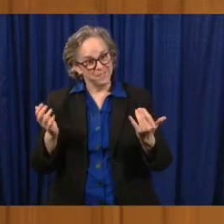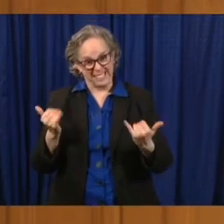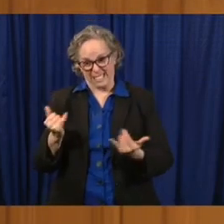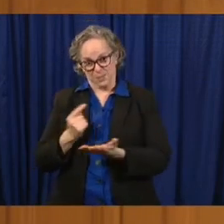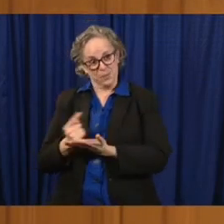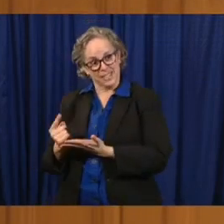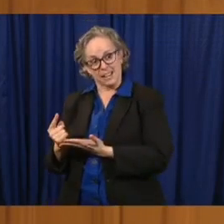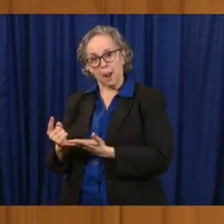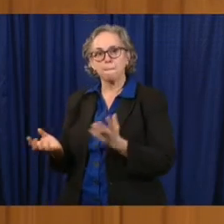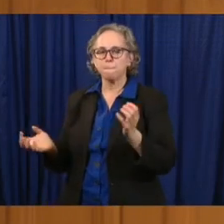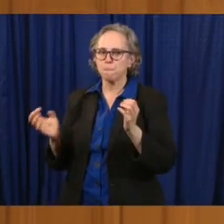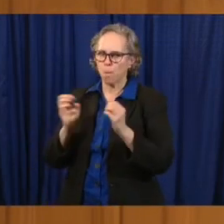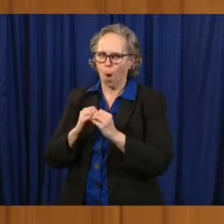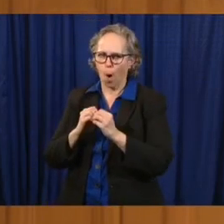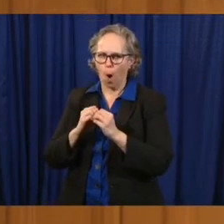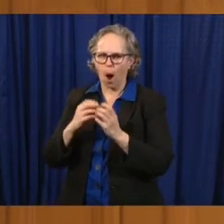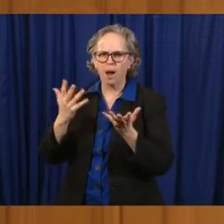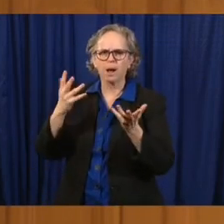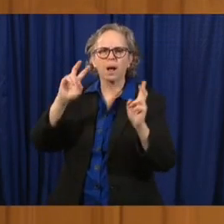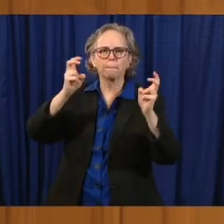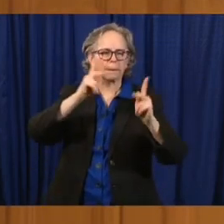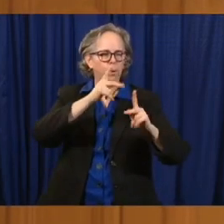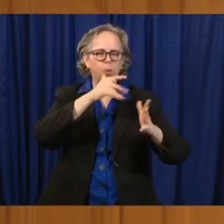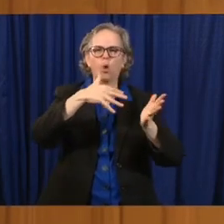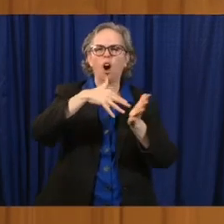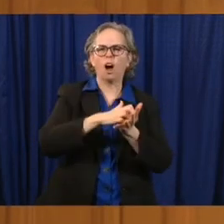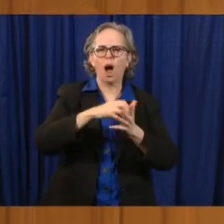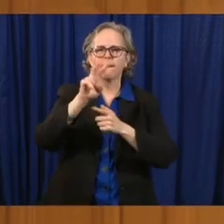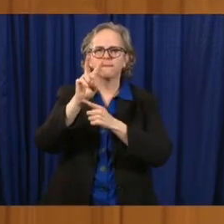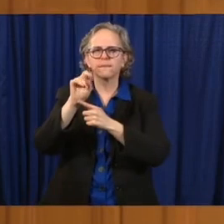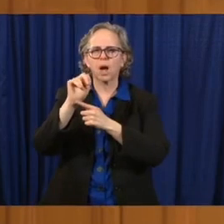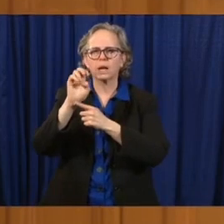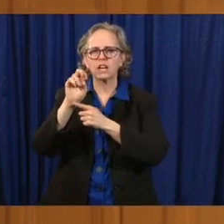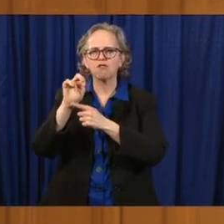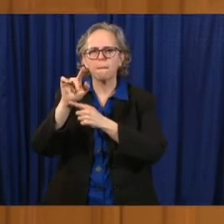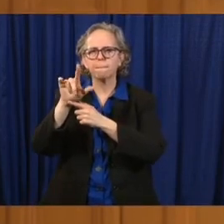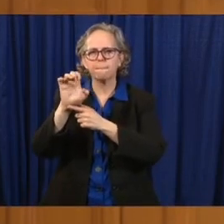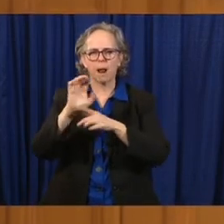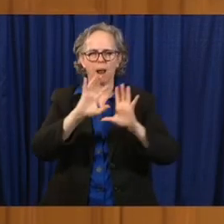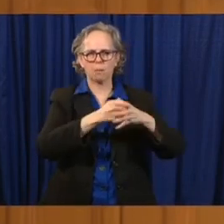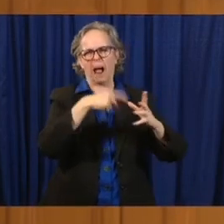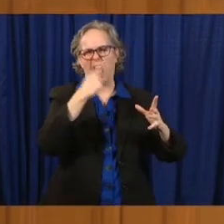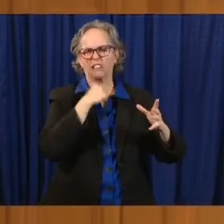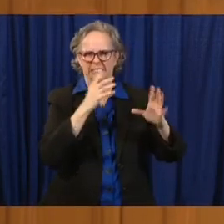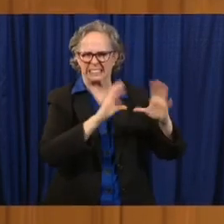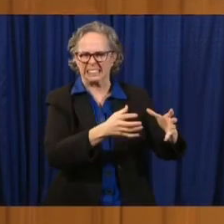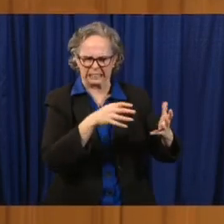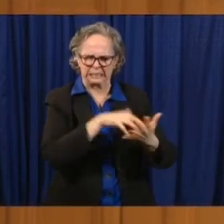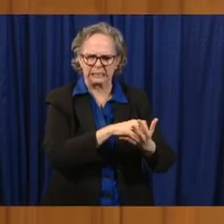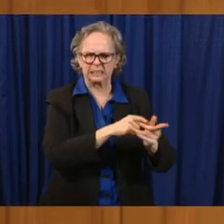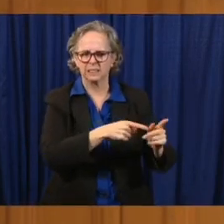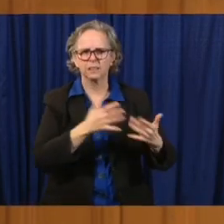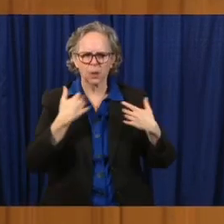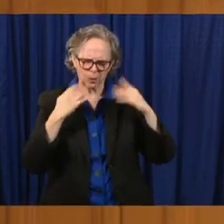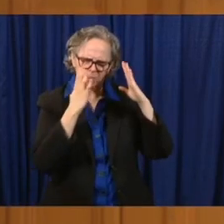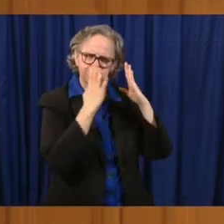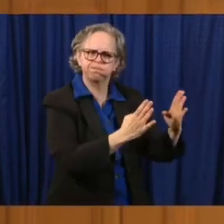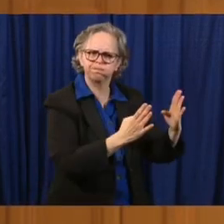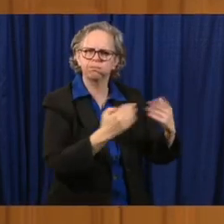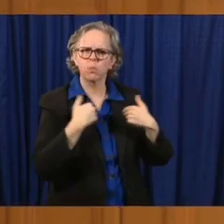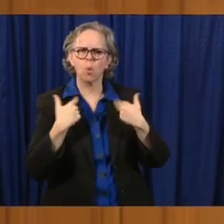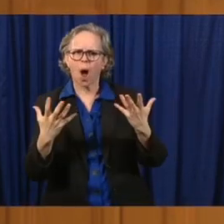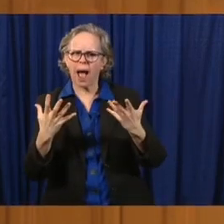populations. It's essential that we make sure that everyone is a part of the recovery. And we have new leadership in Director